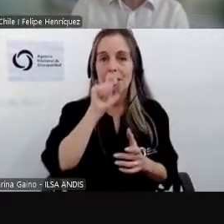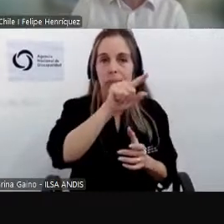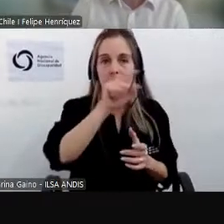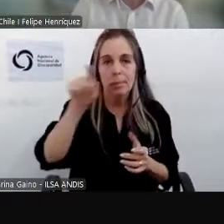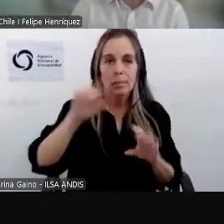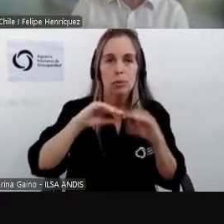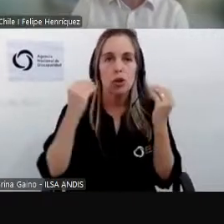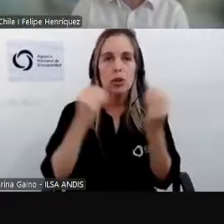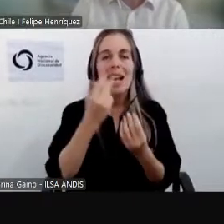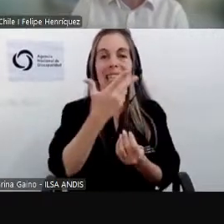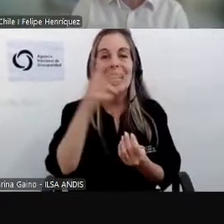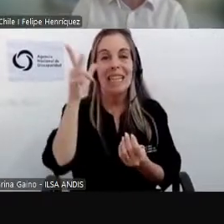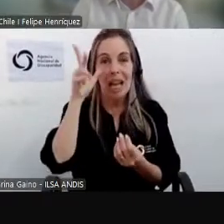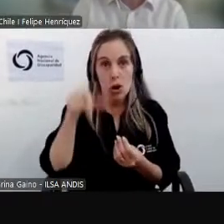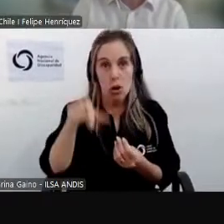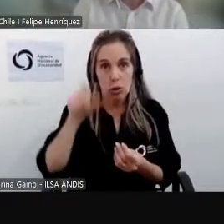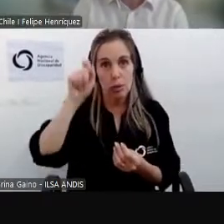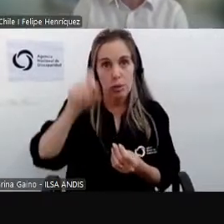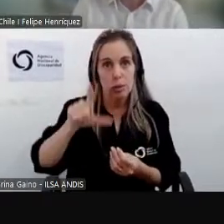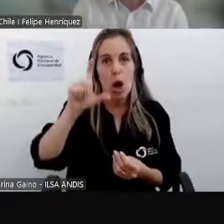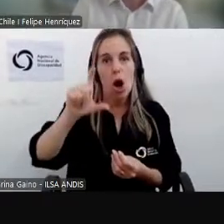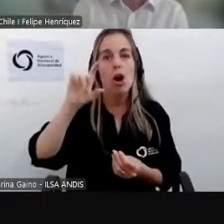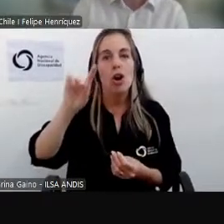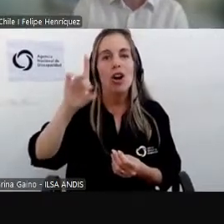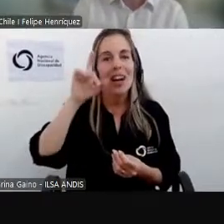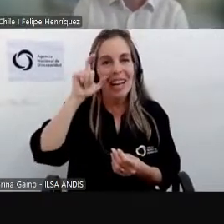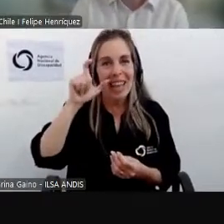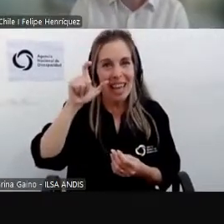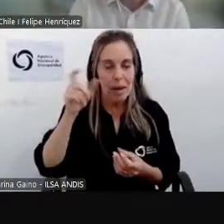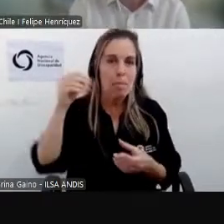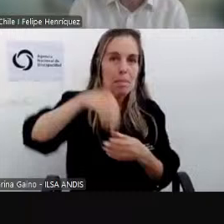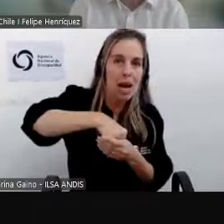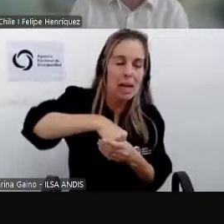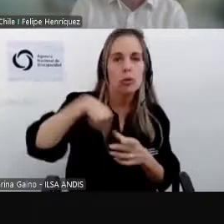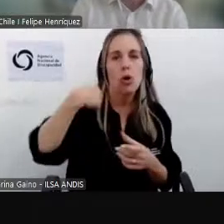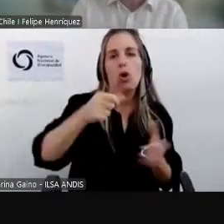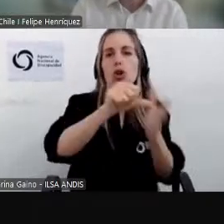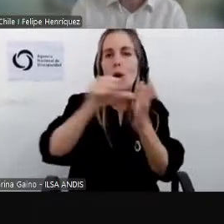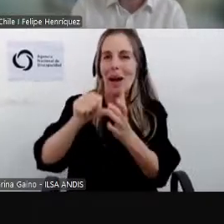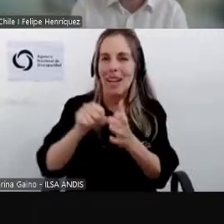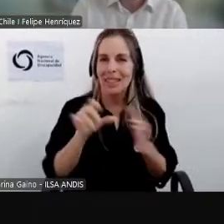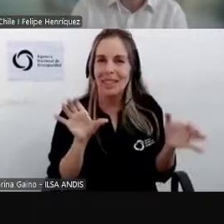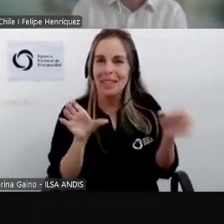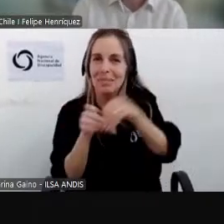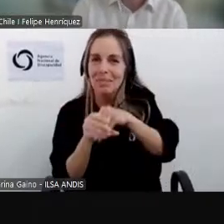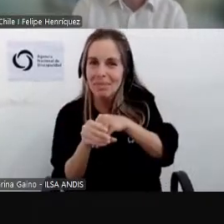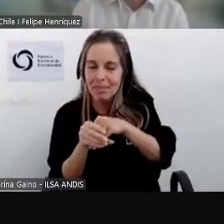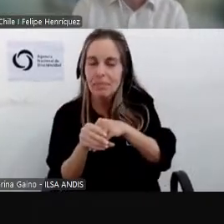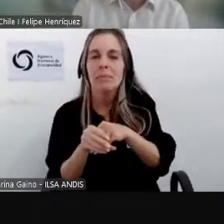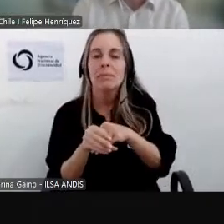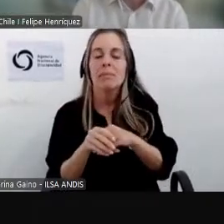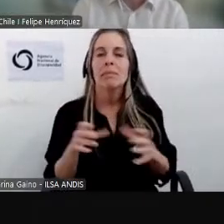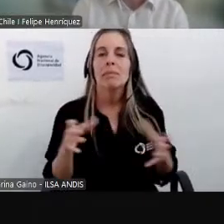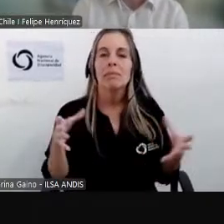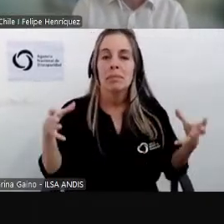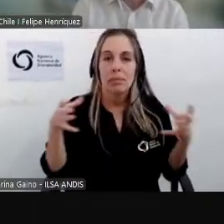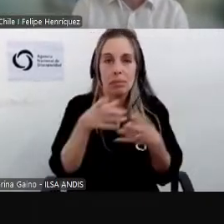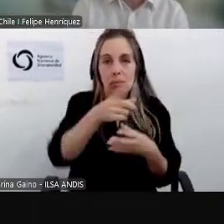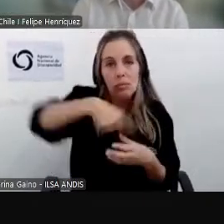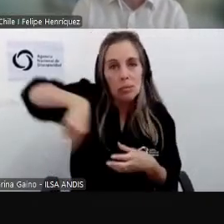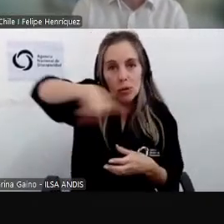Therefore, every OECD country, there's 38 countries plus 14 countries